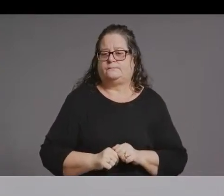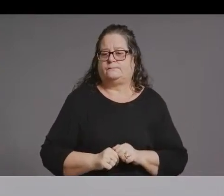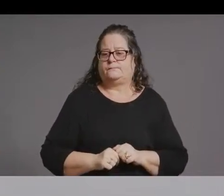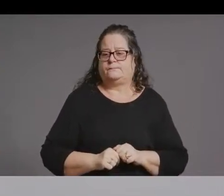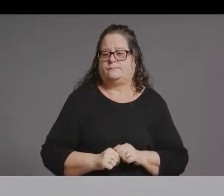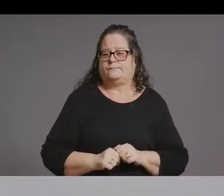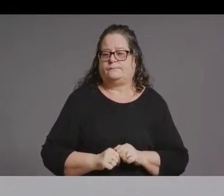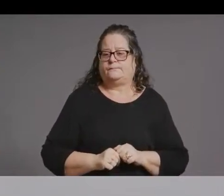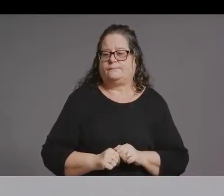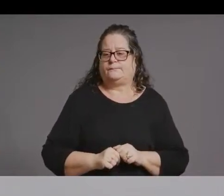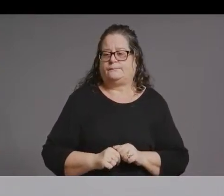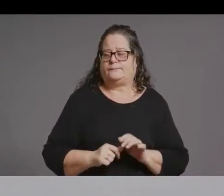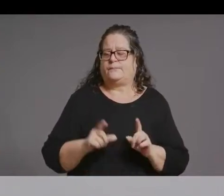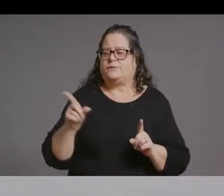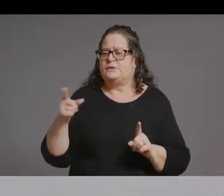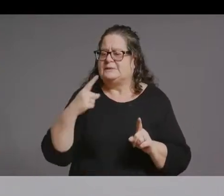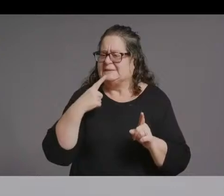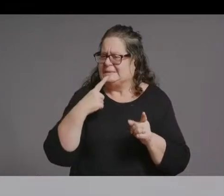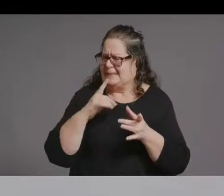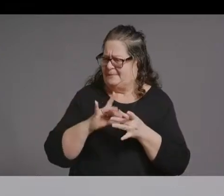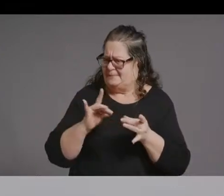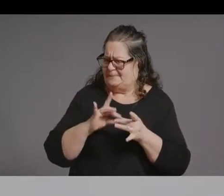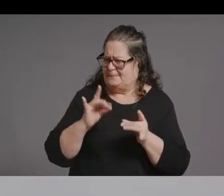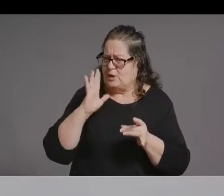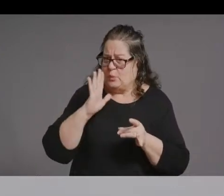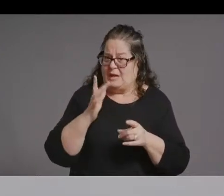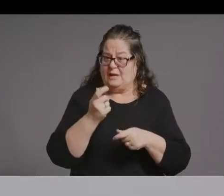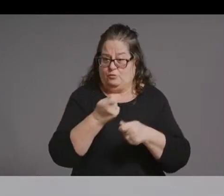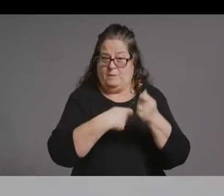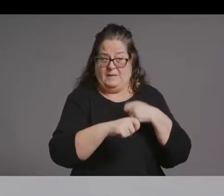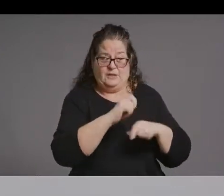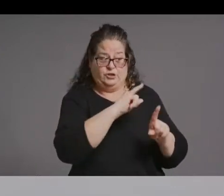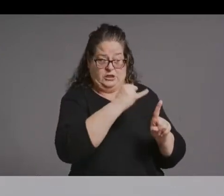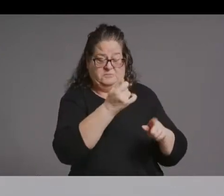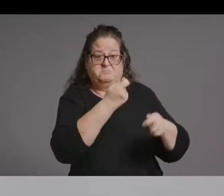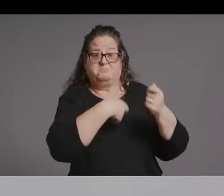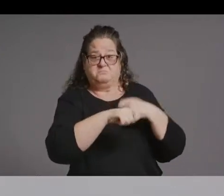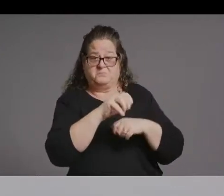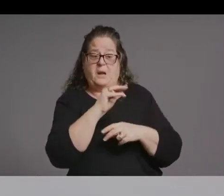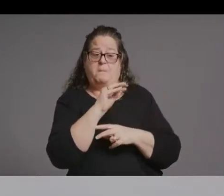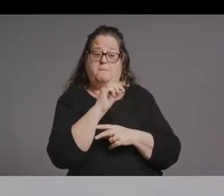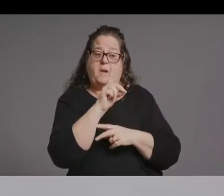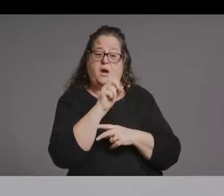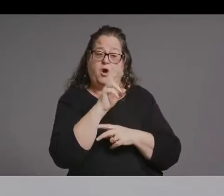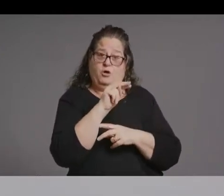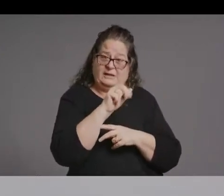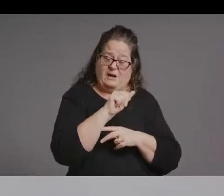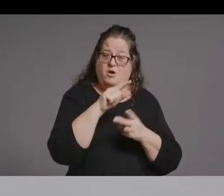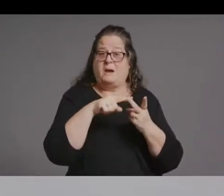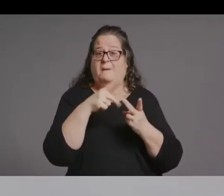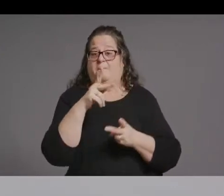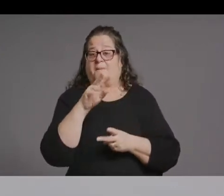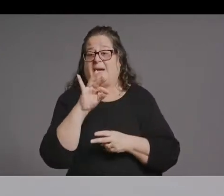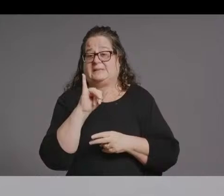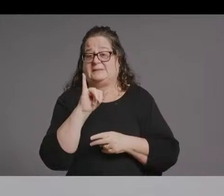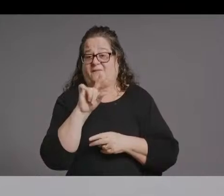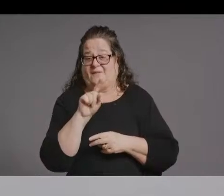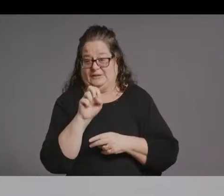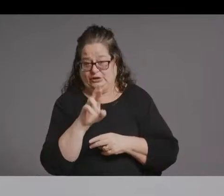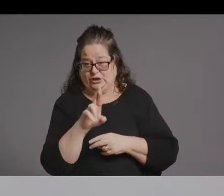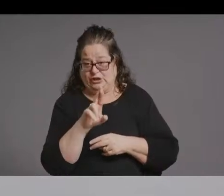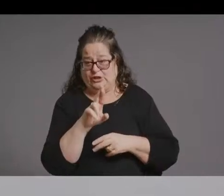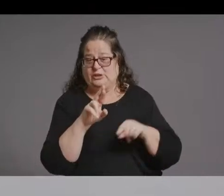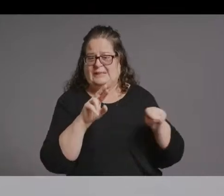example, or Pfizer? In Pima County at El Rio, this week they had to stop